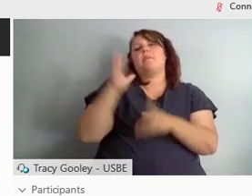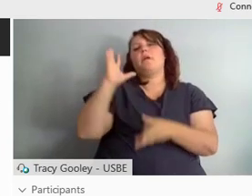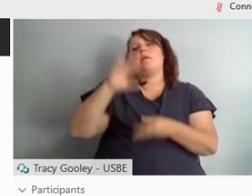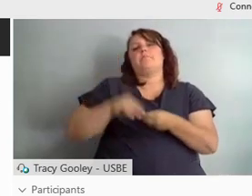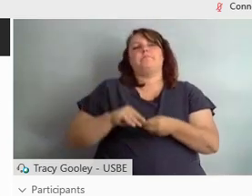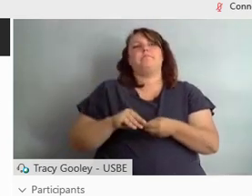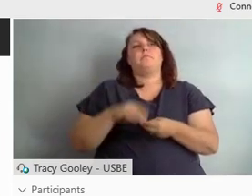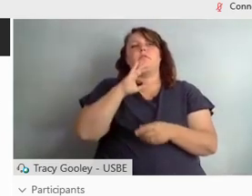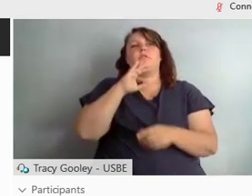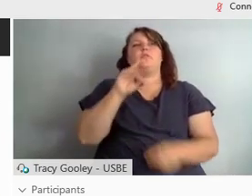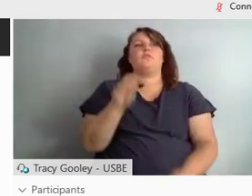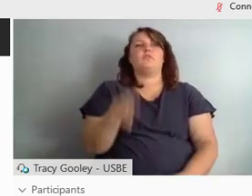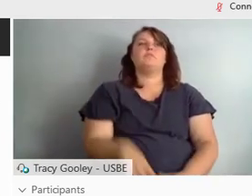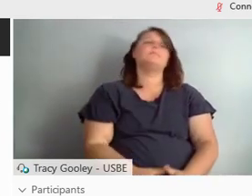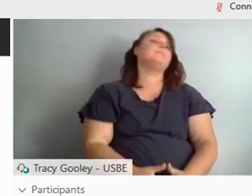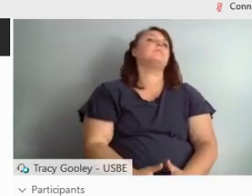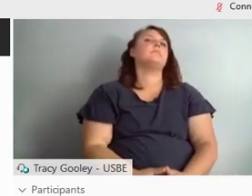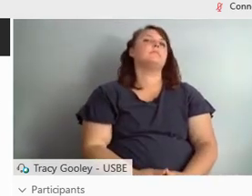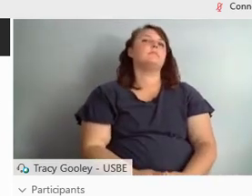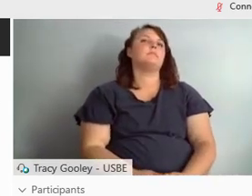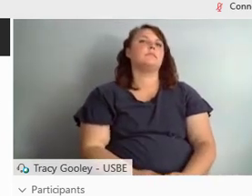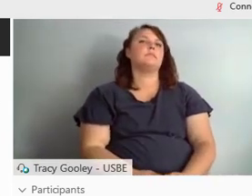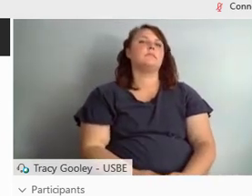this question.